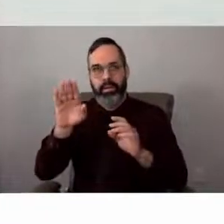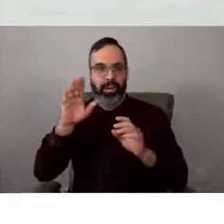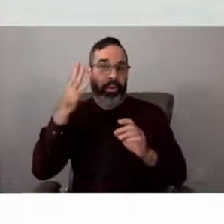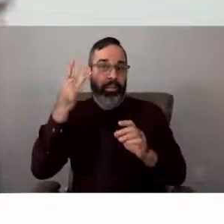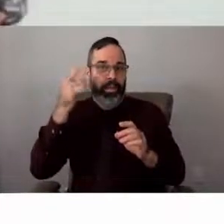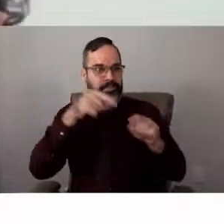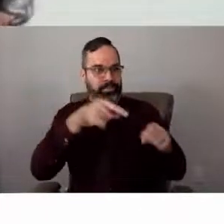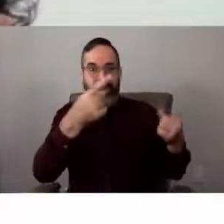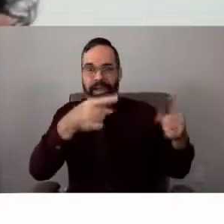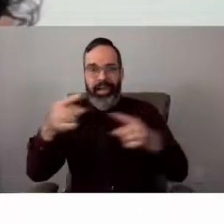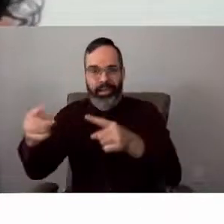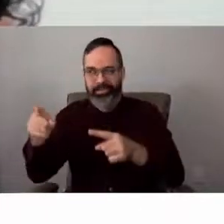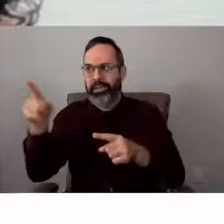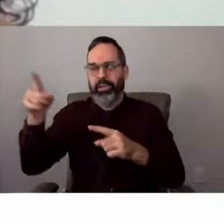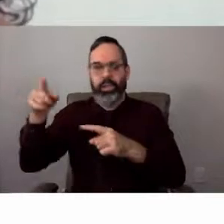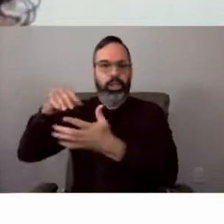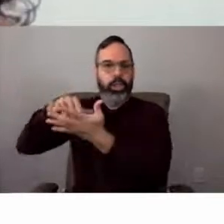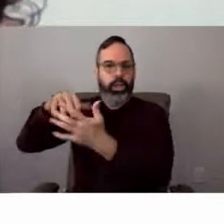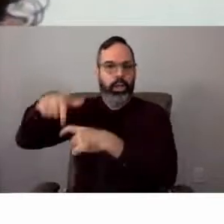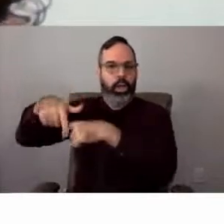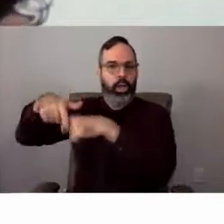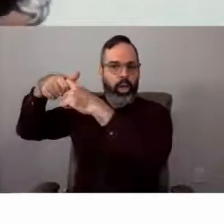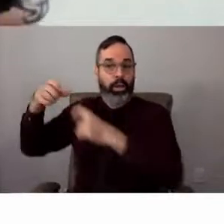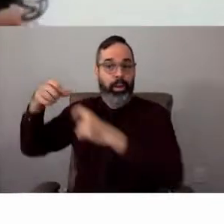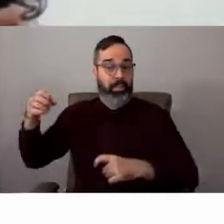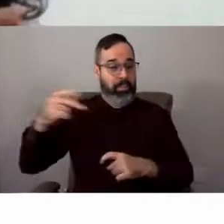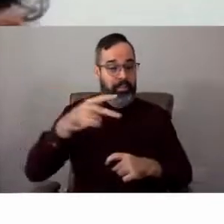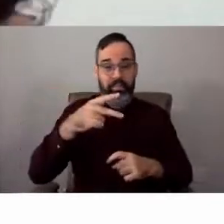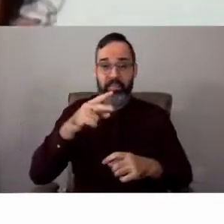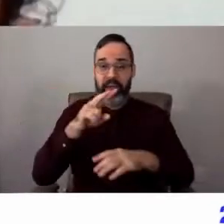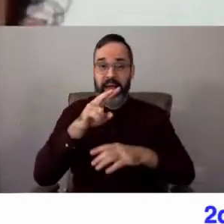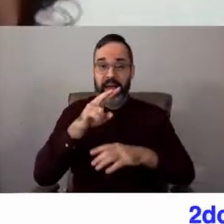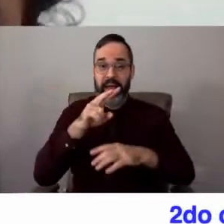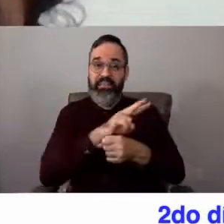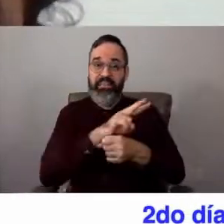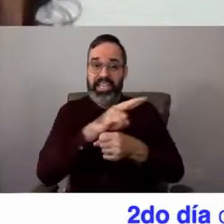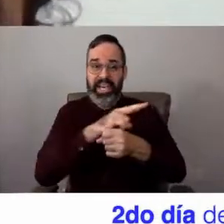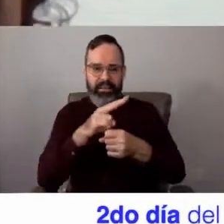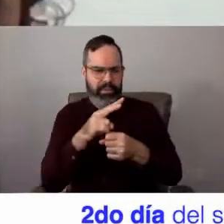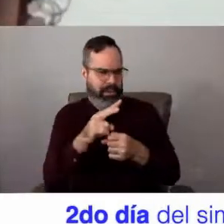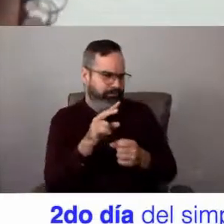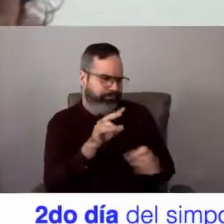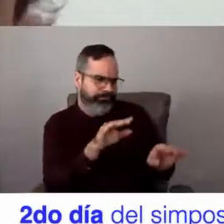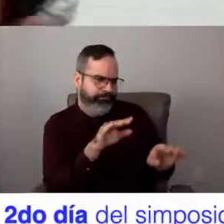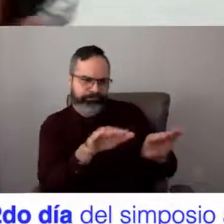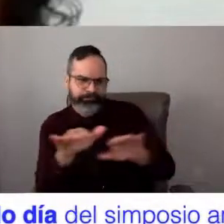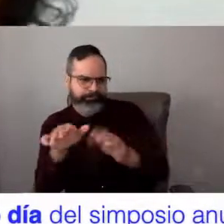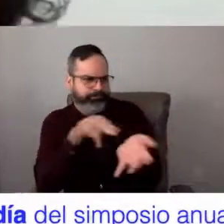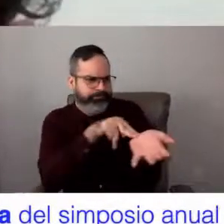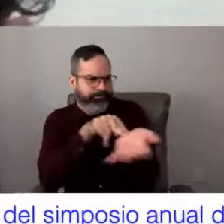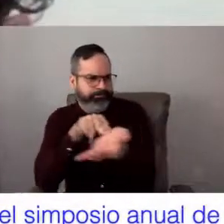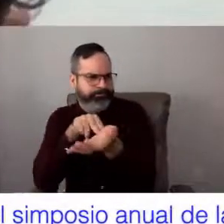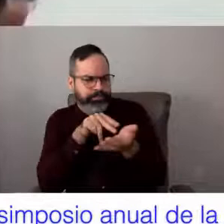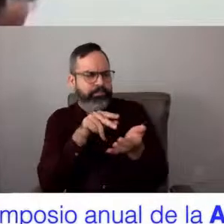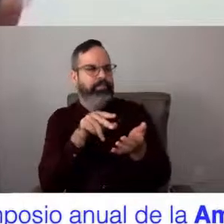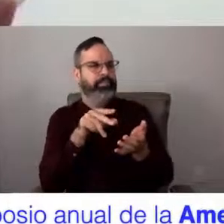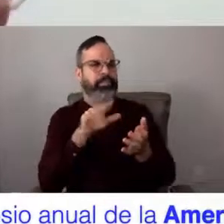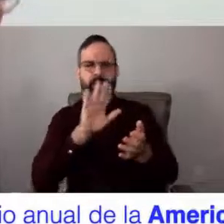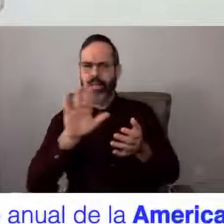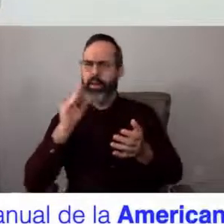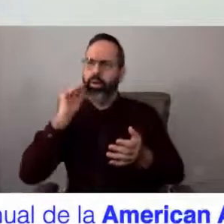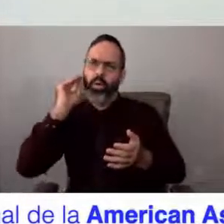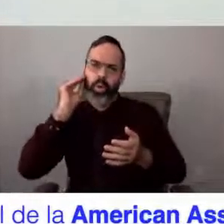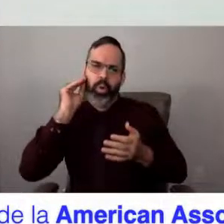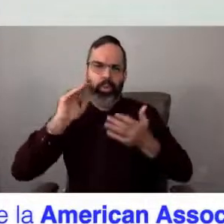go back to her native Villalba to start the contact tracing efforts at the municipal level, just in her hometown, just in her